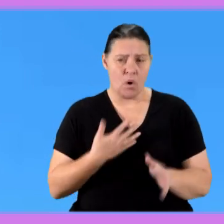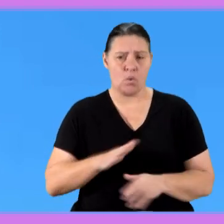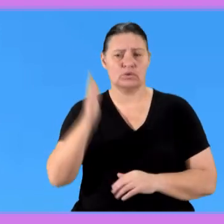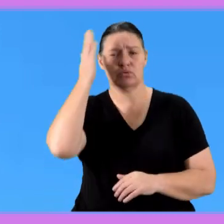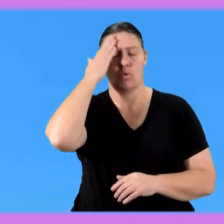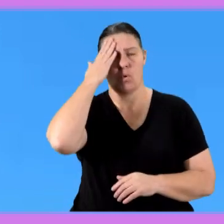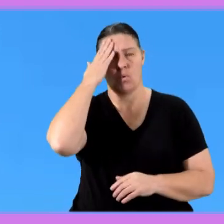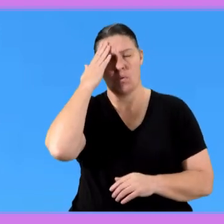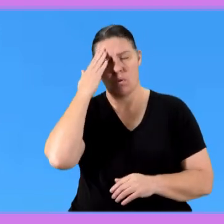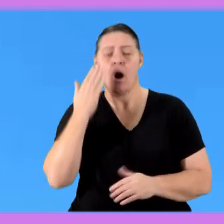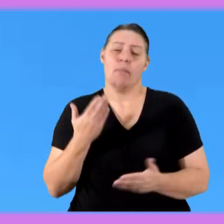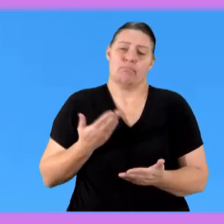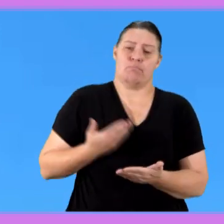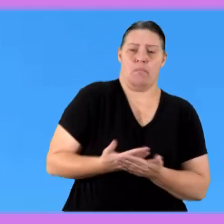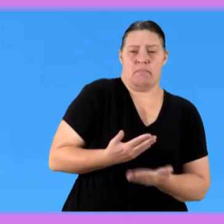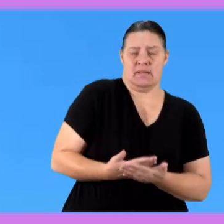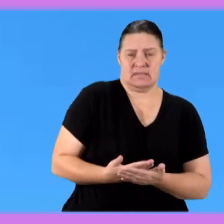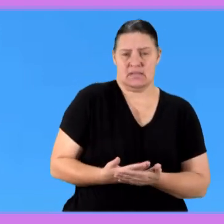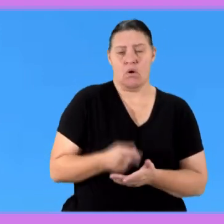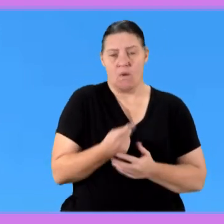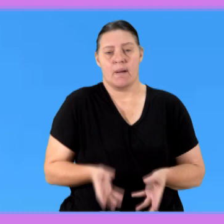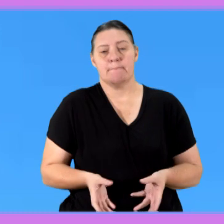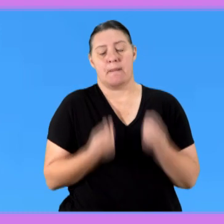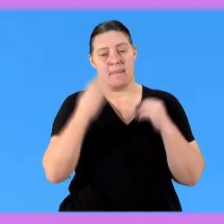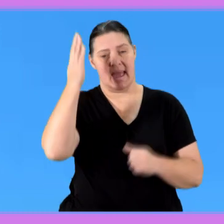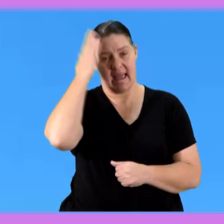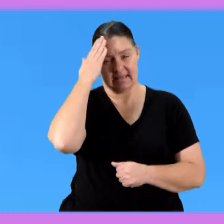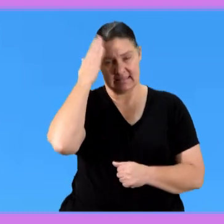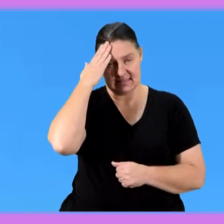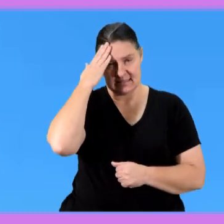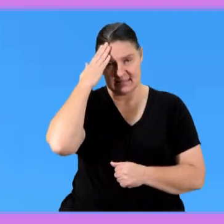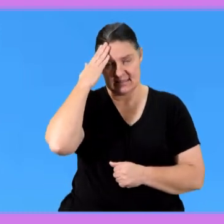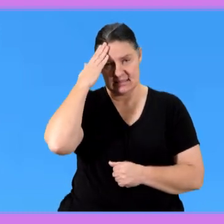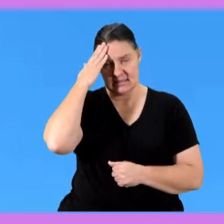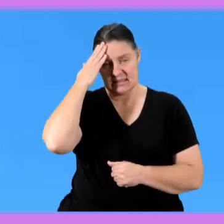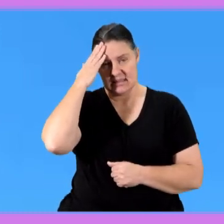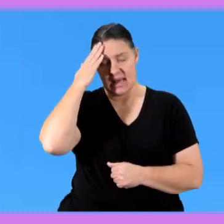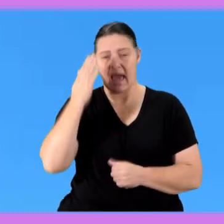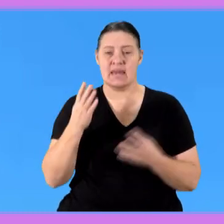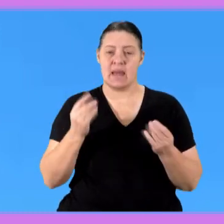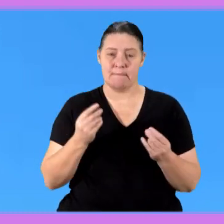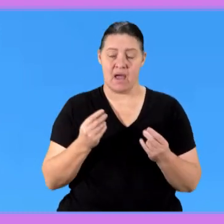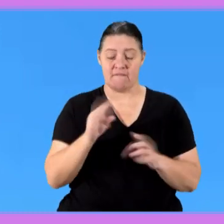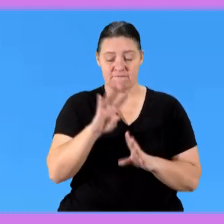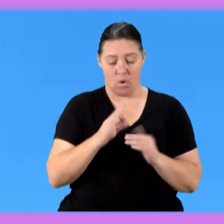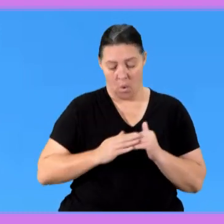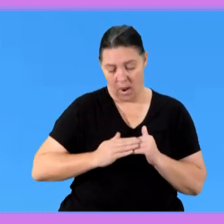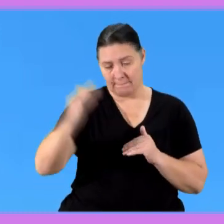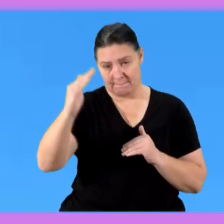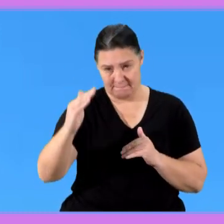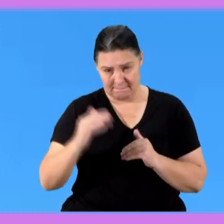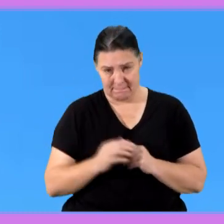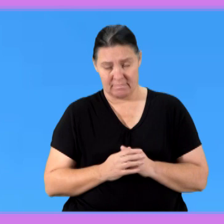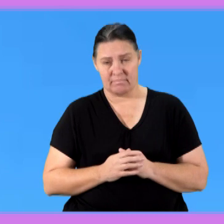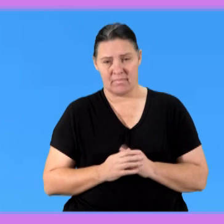now, what is the probability of getting a head, right, and a number greater than 4? Okay, I'll just